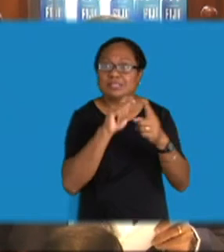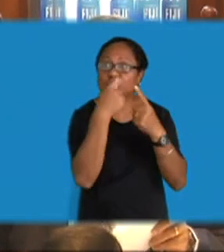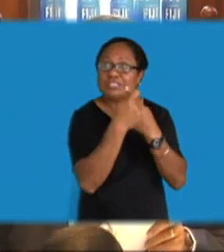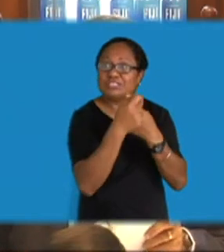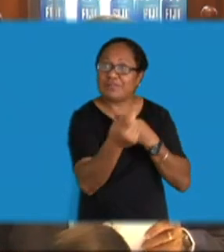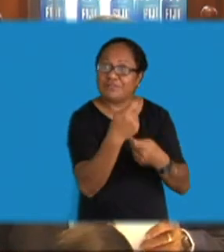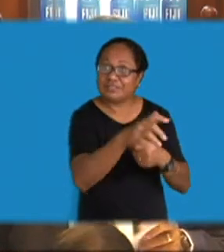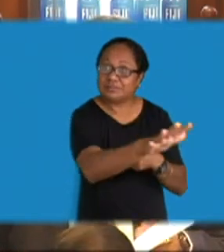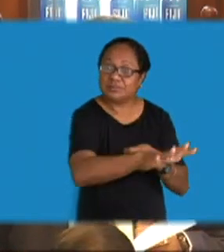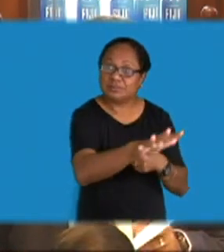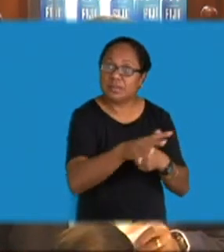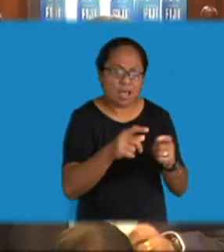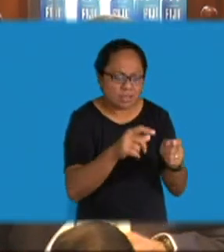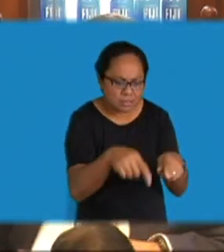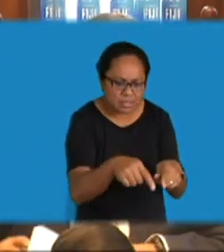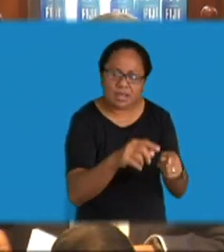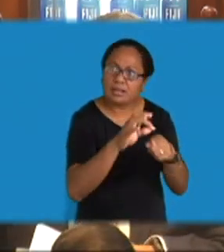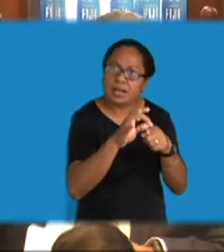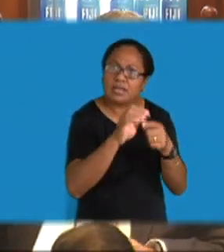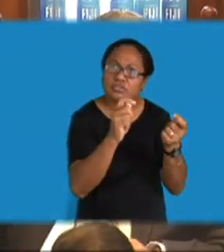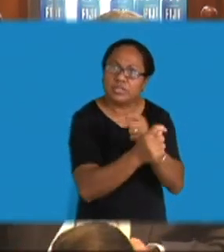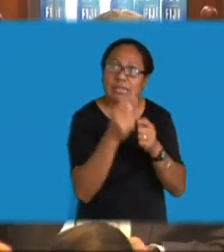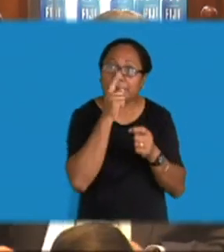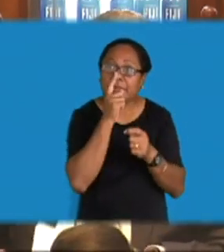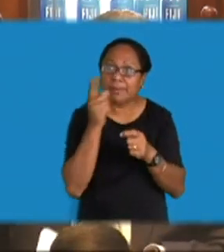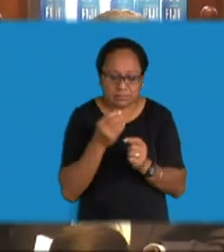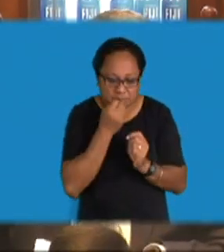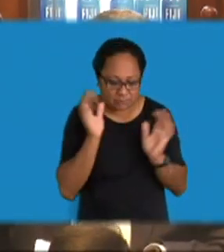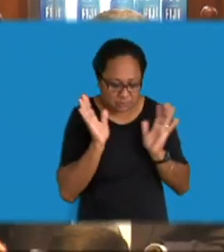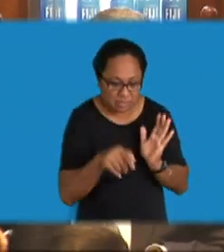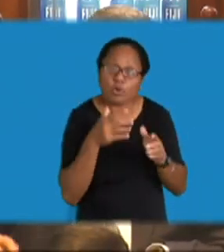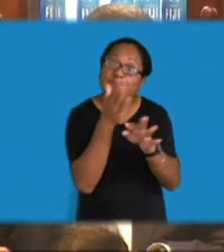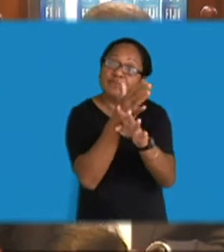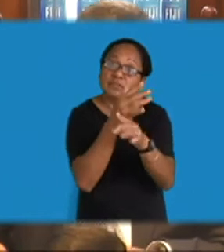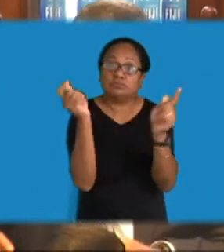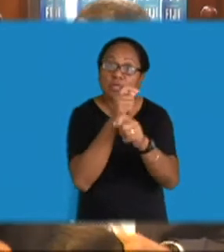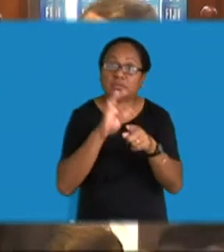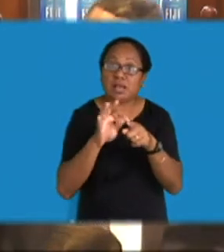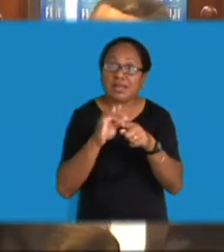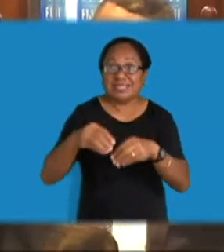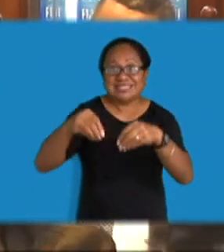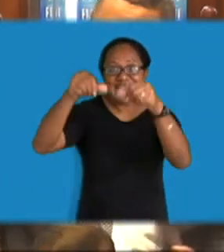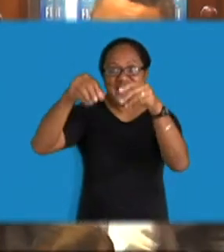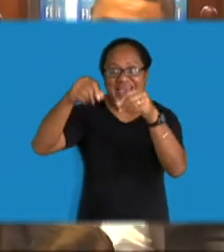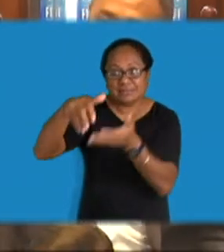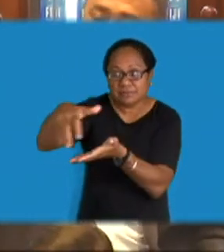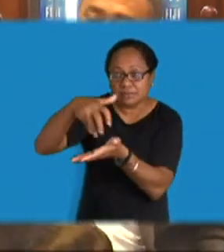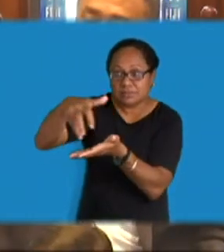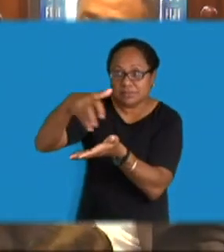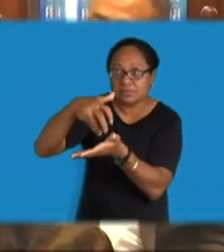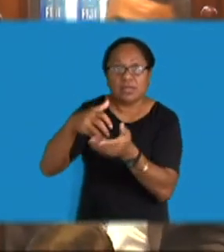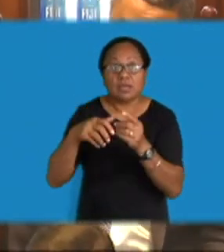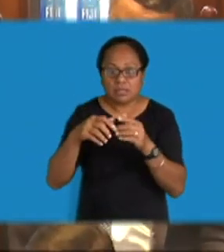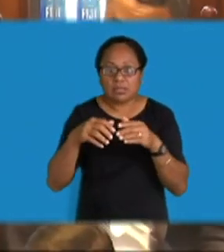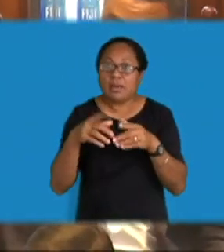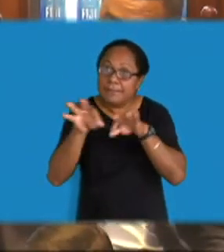rigs, have changed color, making the people of Noelia fearful of eating them. Likewise, the sand mining, now set to take off at the